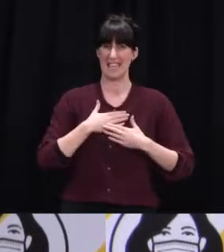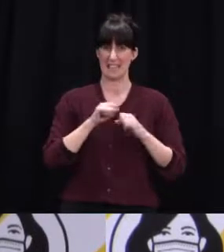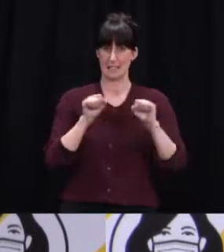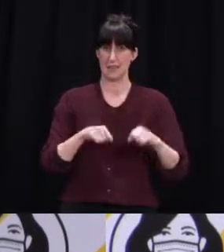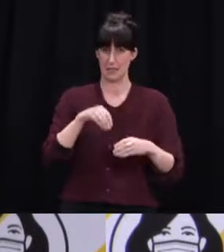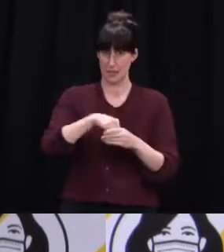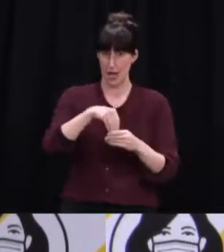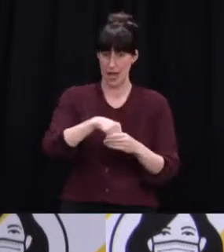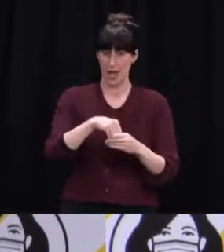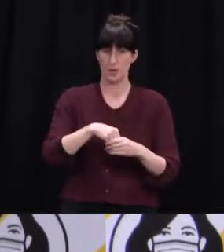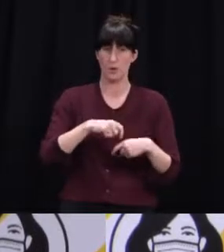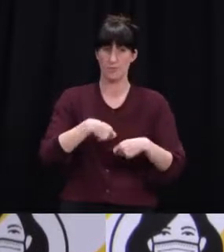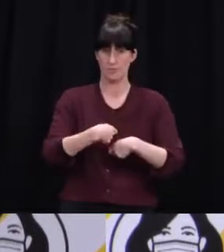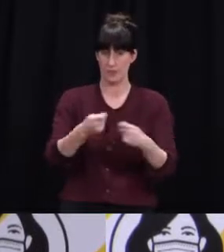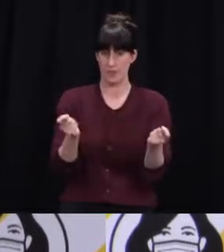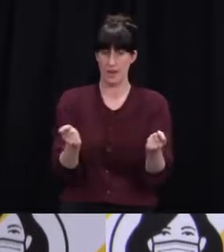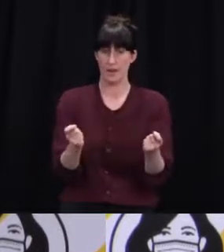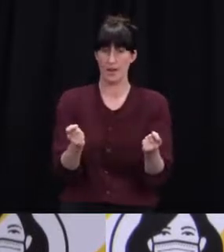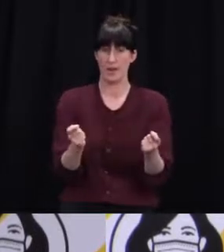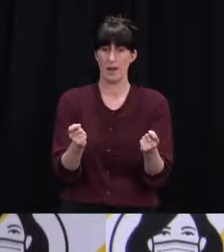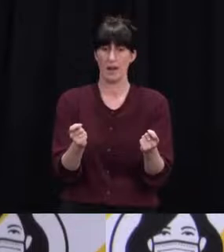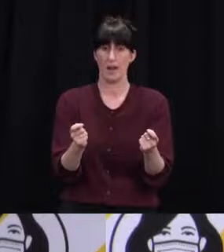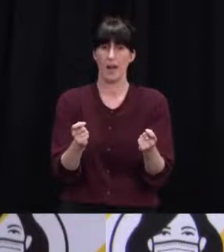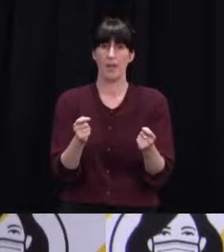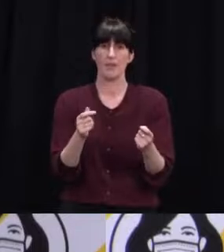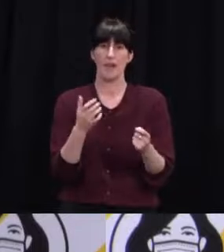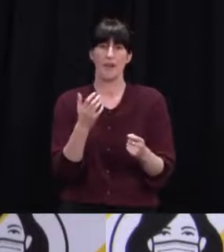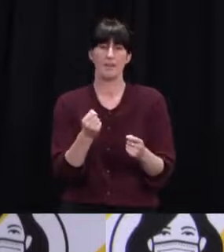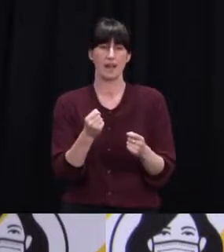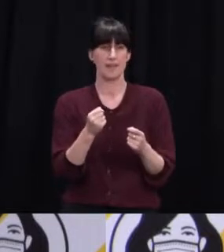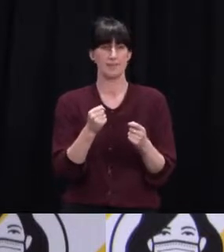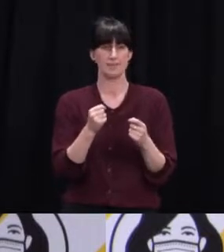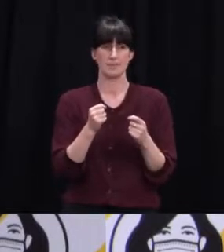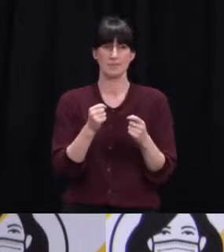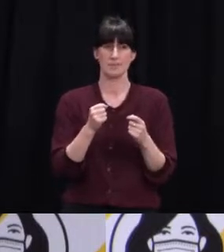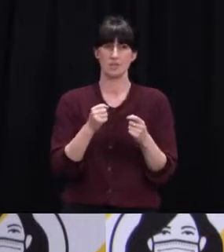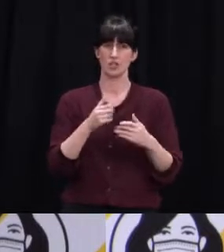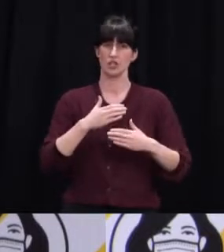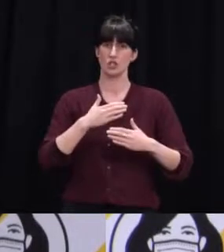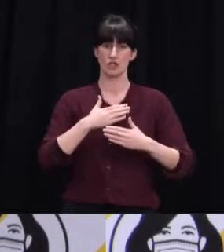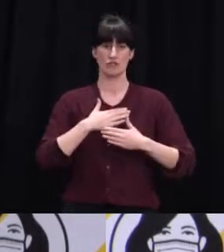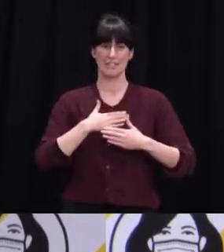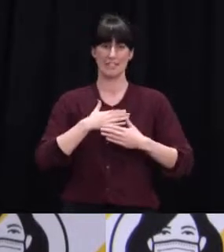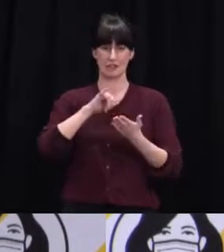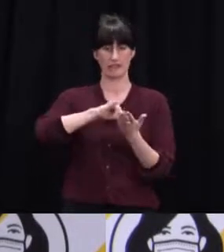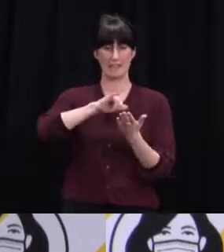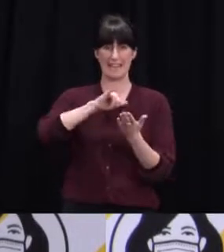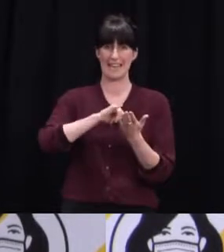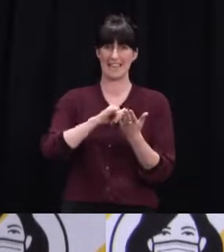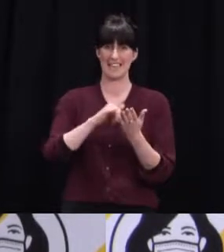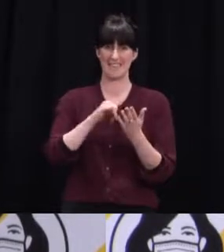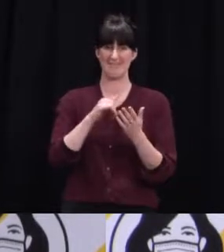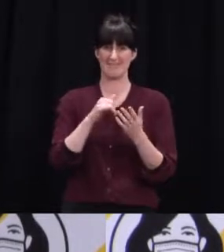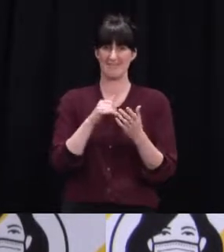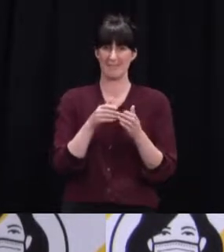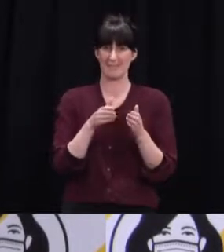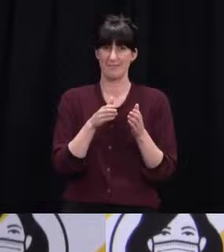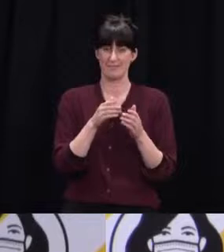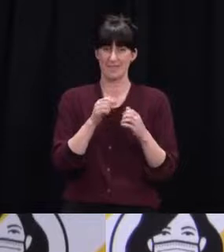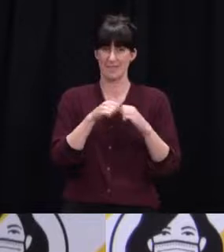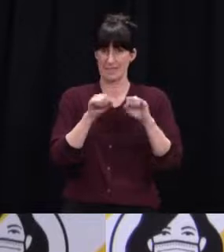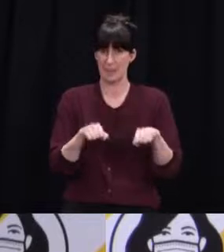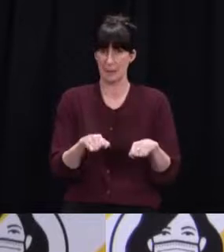filters put in place. For families who are connecting their kids to learning at home, Network for Learning are providing